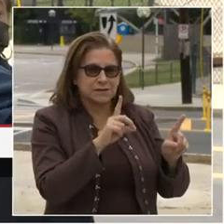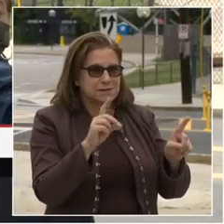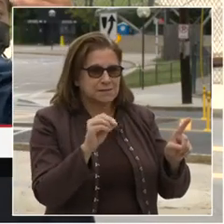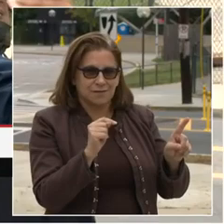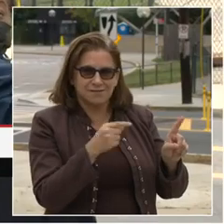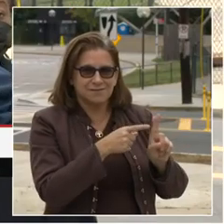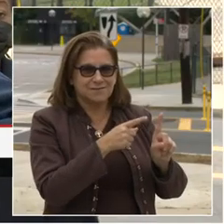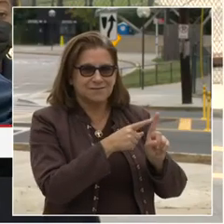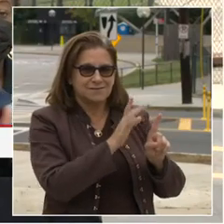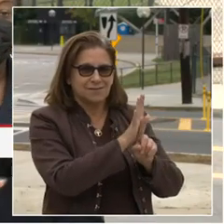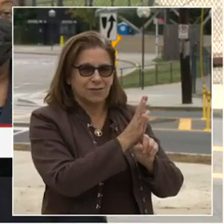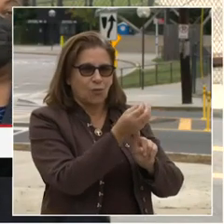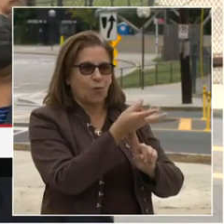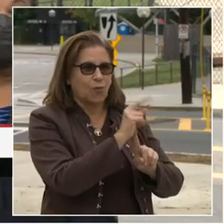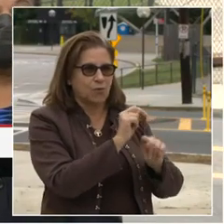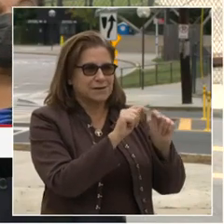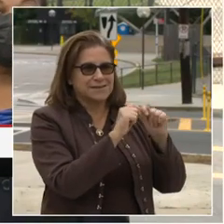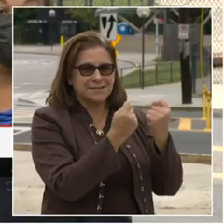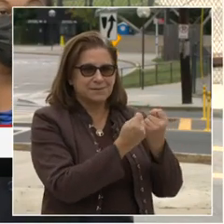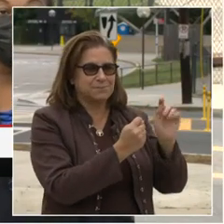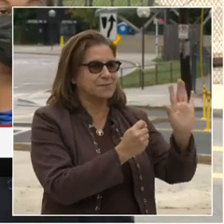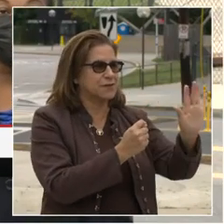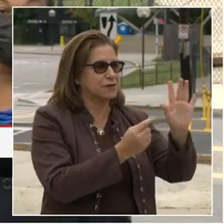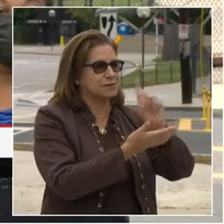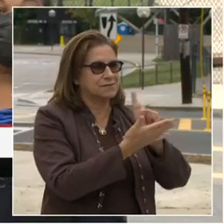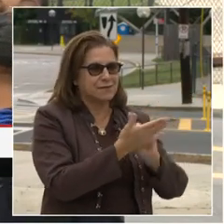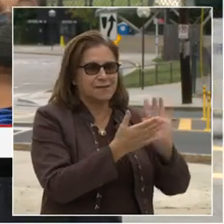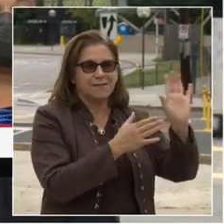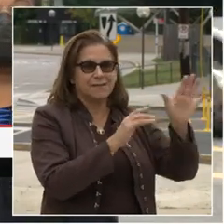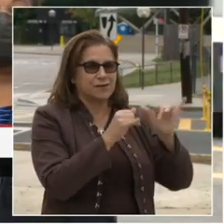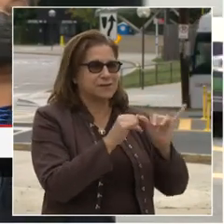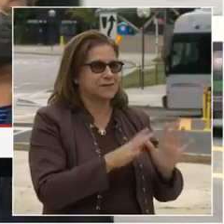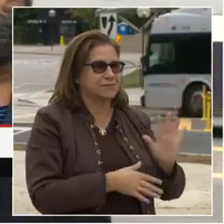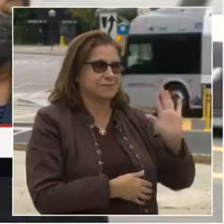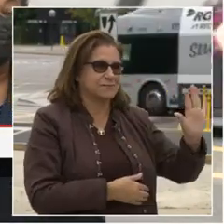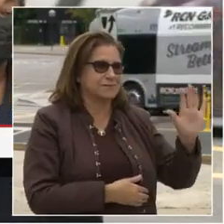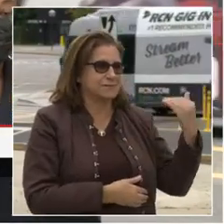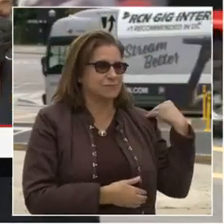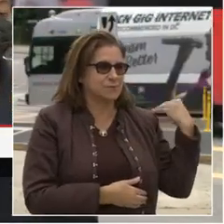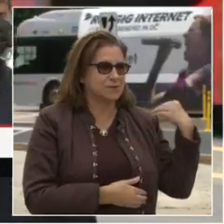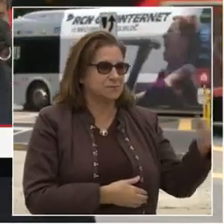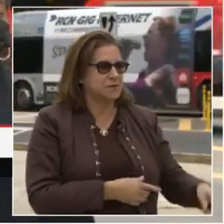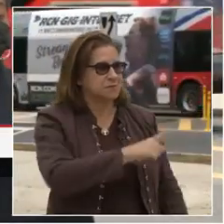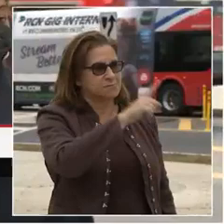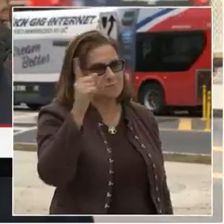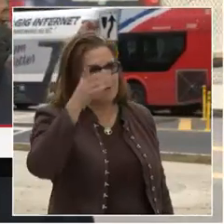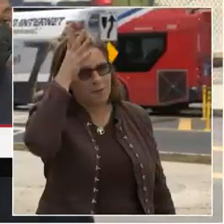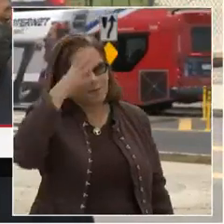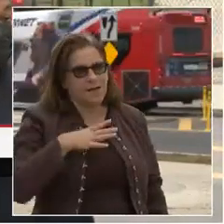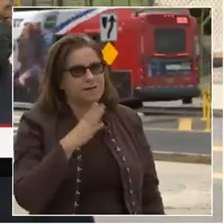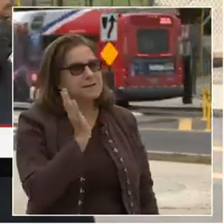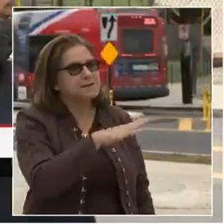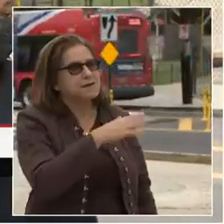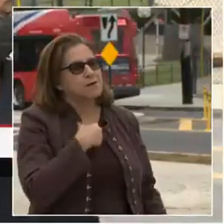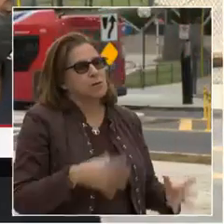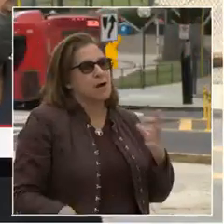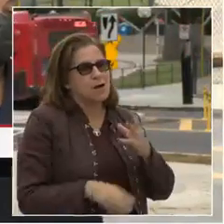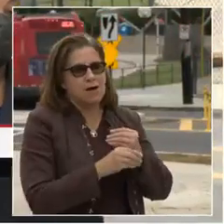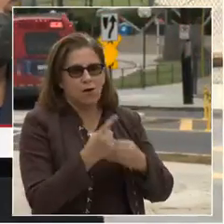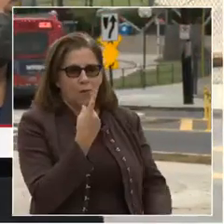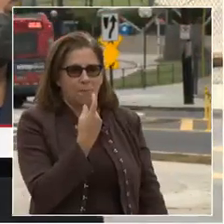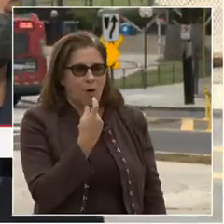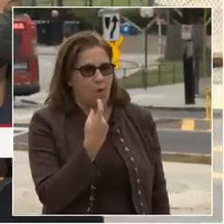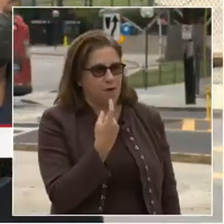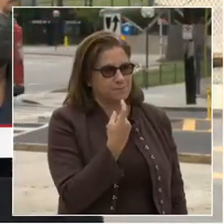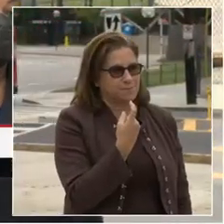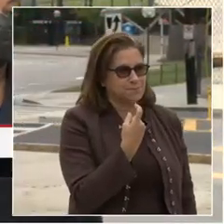those proposals and get them implemented to make our roads safer. And hopefully I can add something else to your Sure. list involving